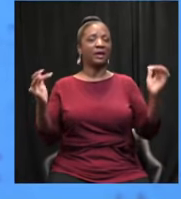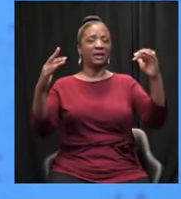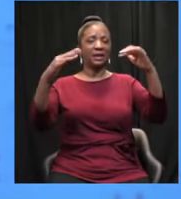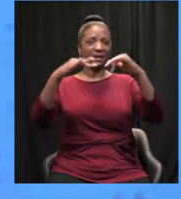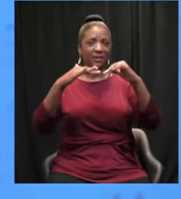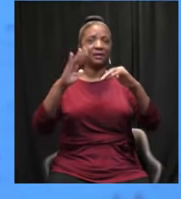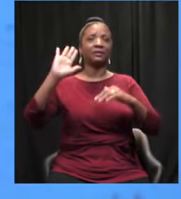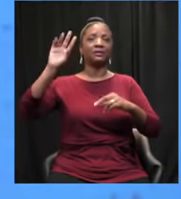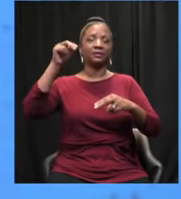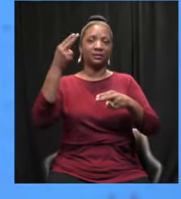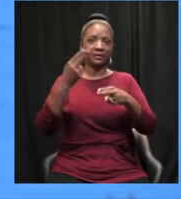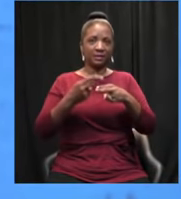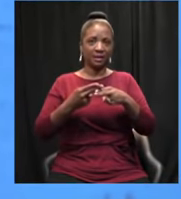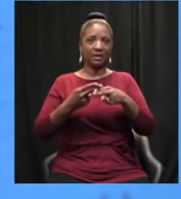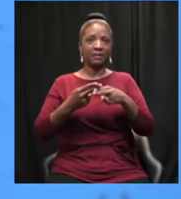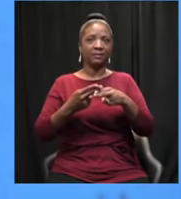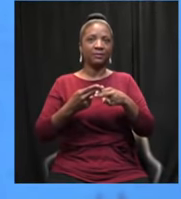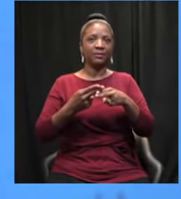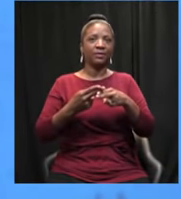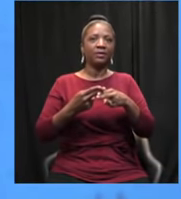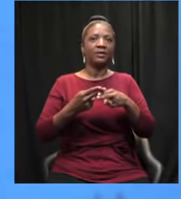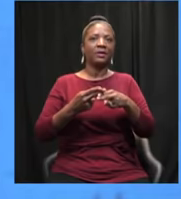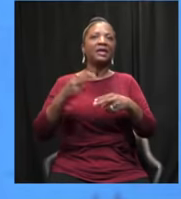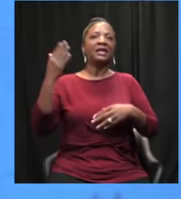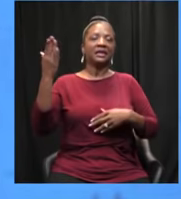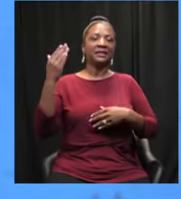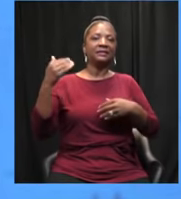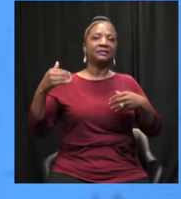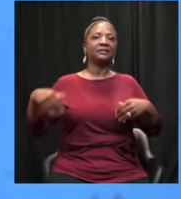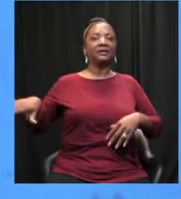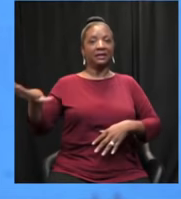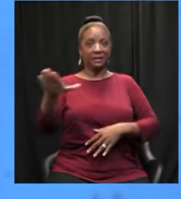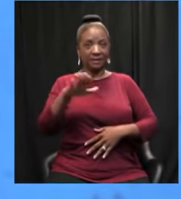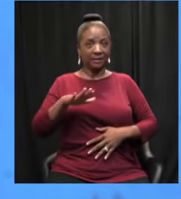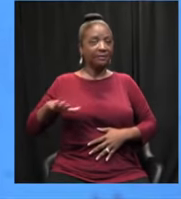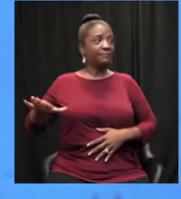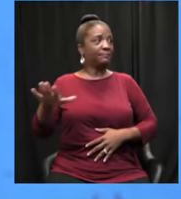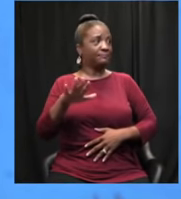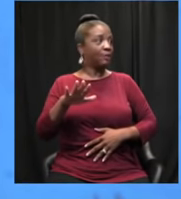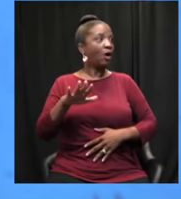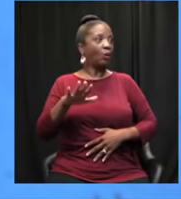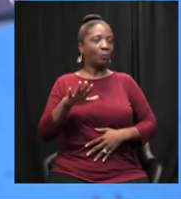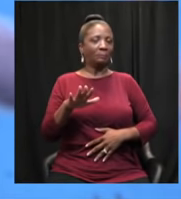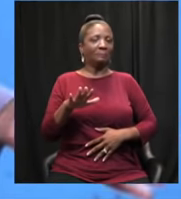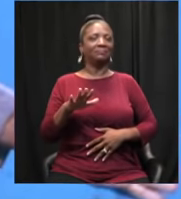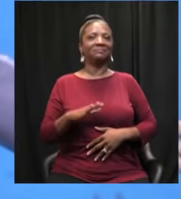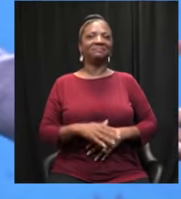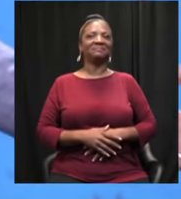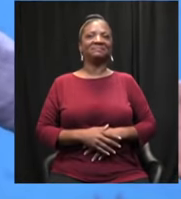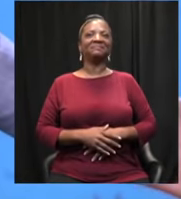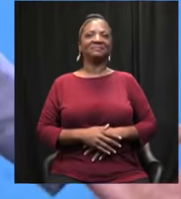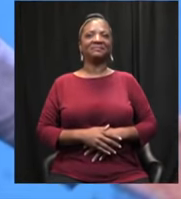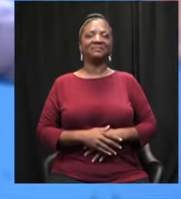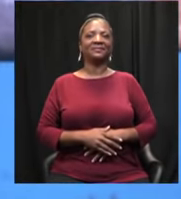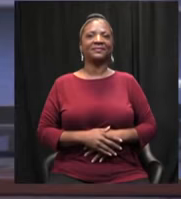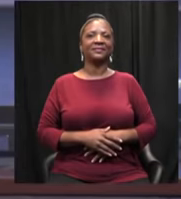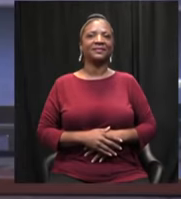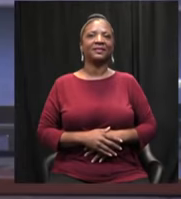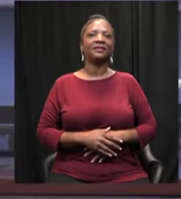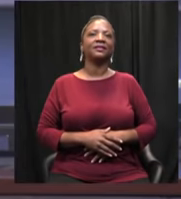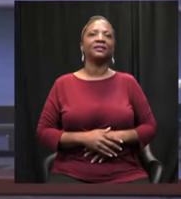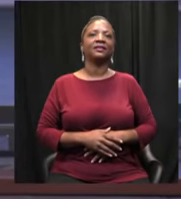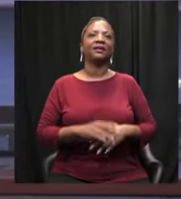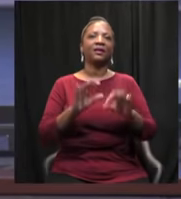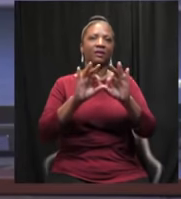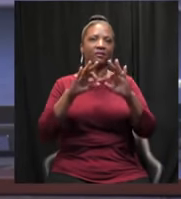got to press your way through just to get to worship so that you can honor God. And so whether our family that's in person,